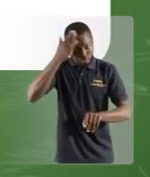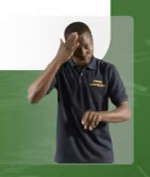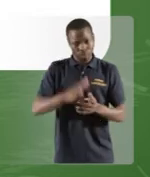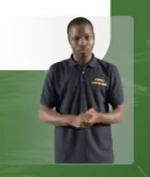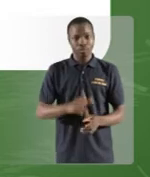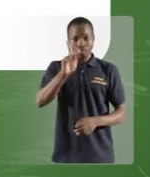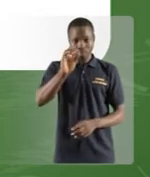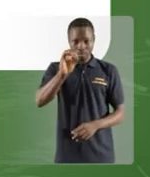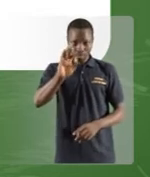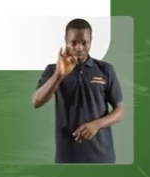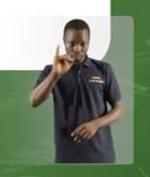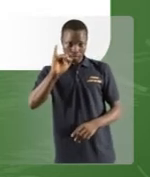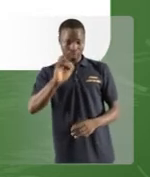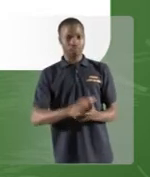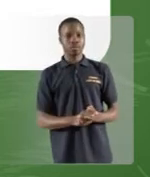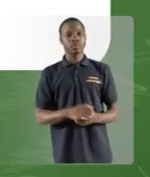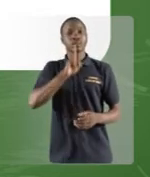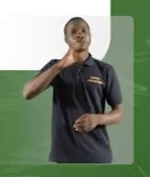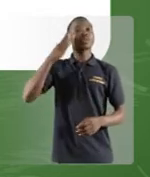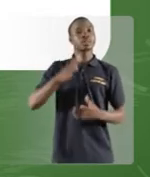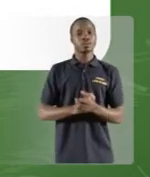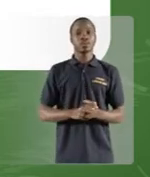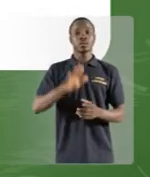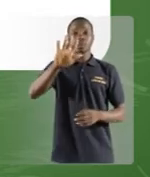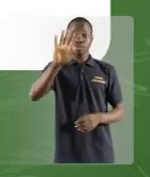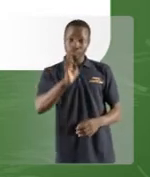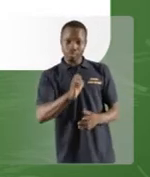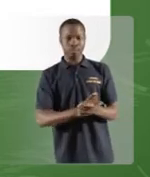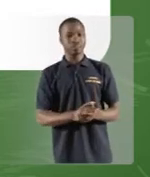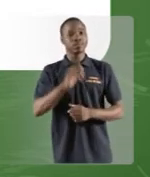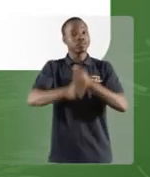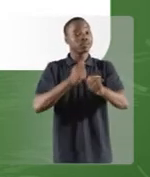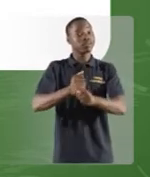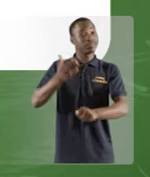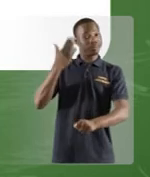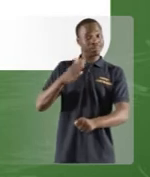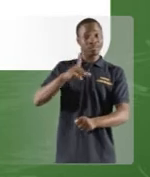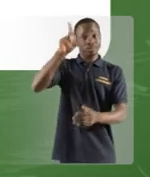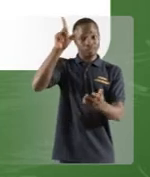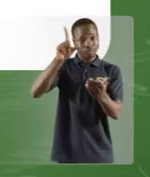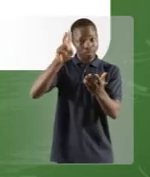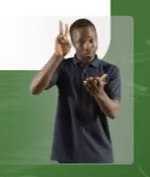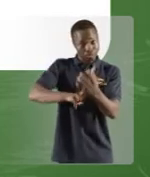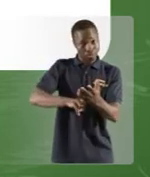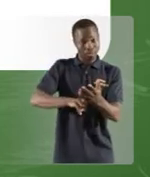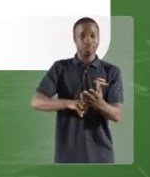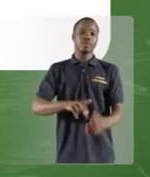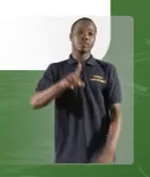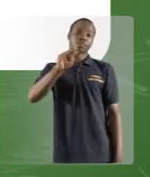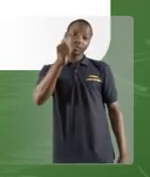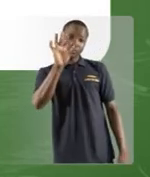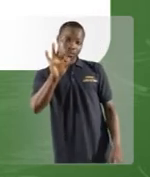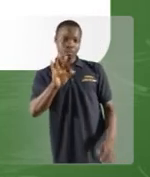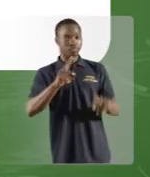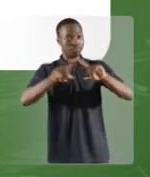in 5e, that's to be, in 2019. To be was. But this year, in 2020, where is